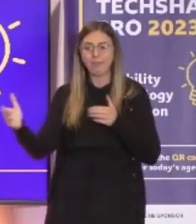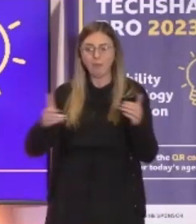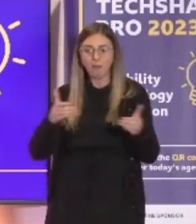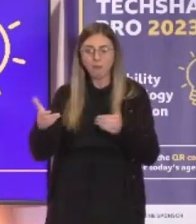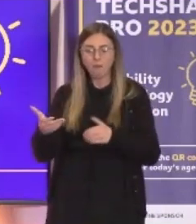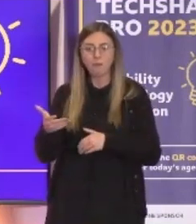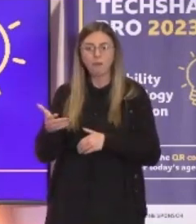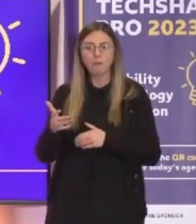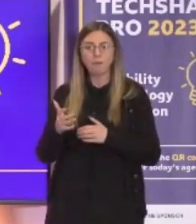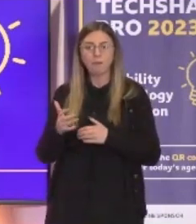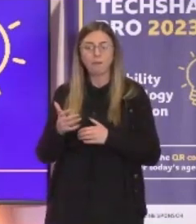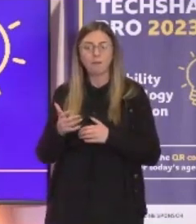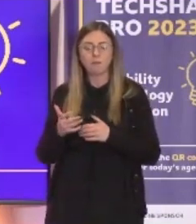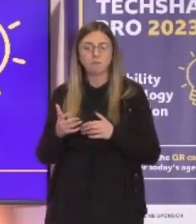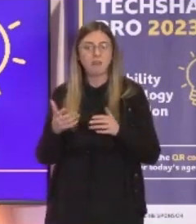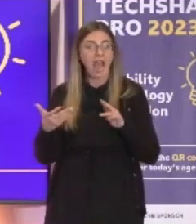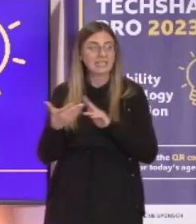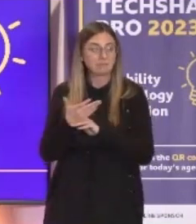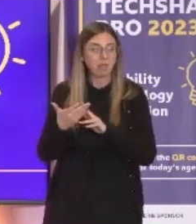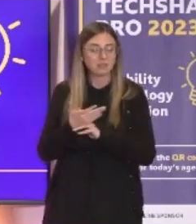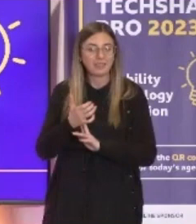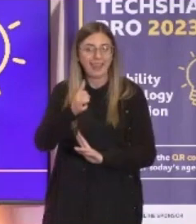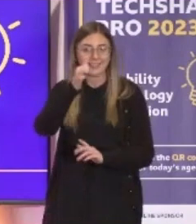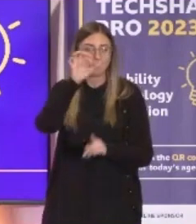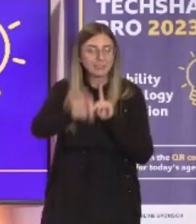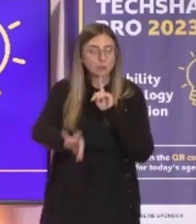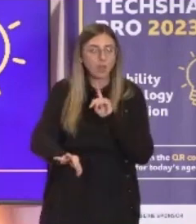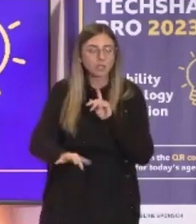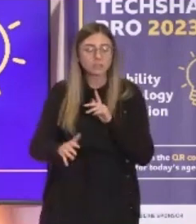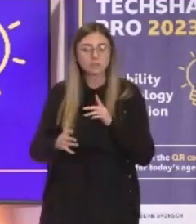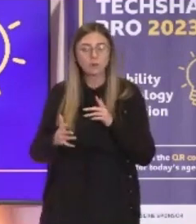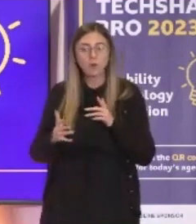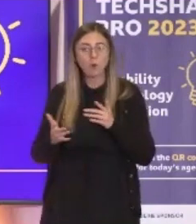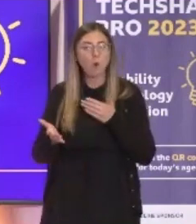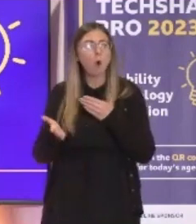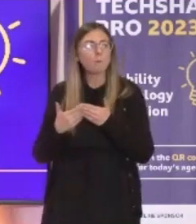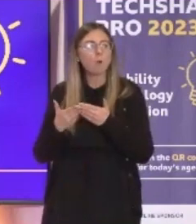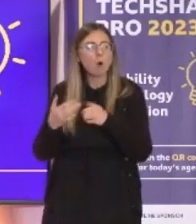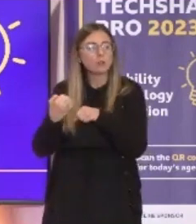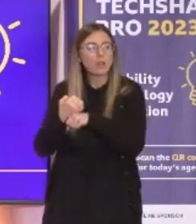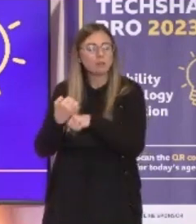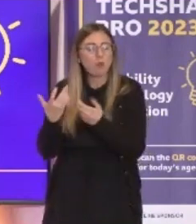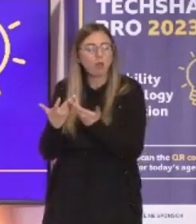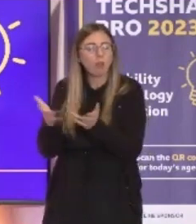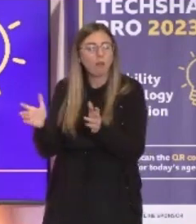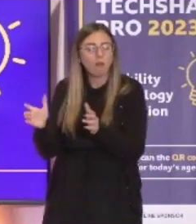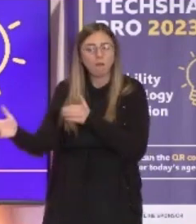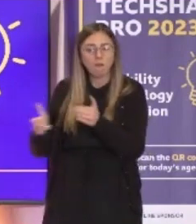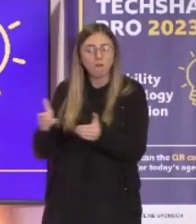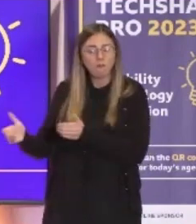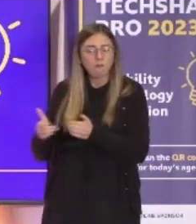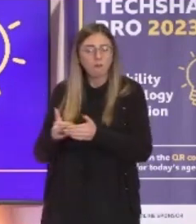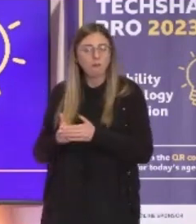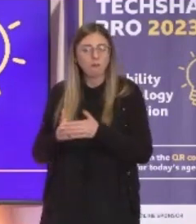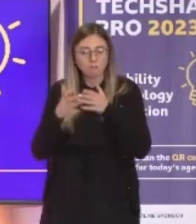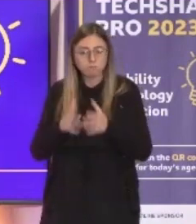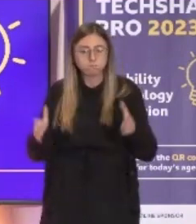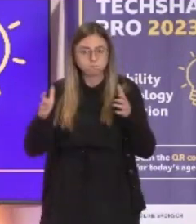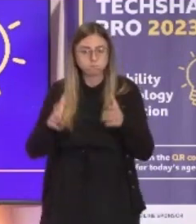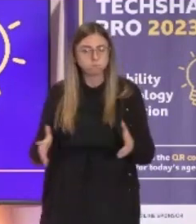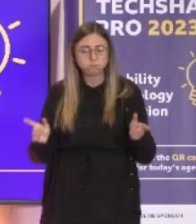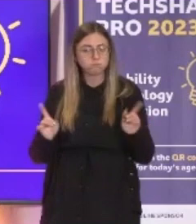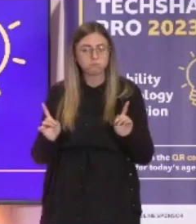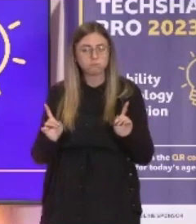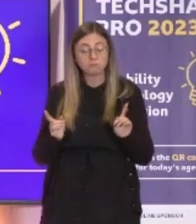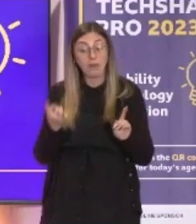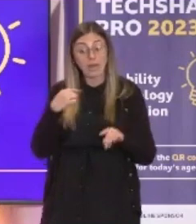and skills? Are they accessibility specialists? Are you starting to see a more generalist sort of team working with you on that? That's